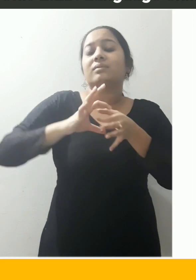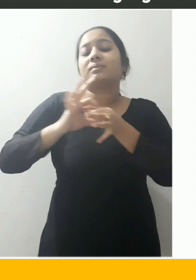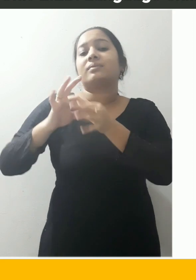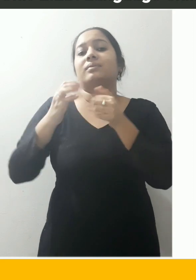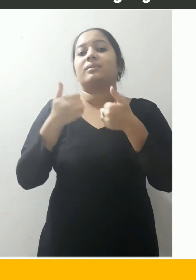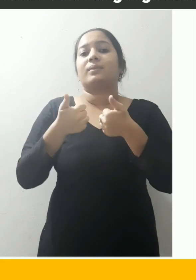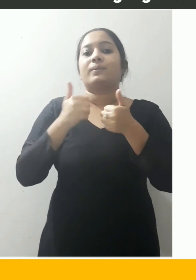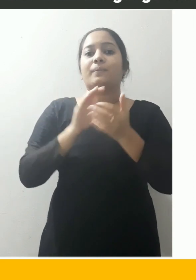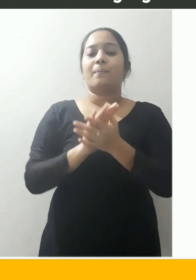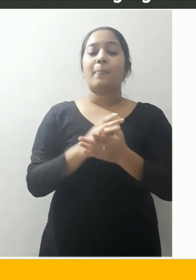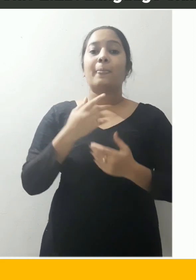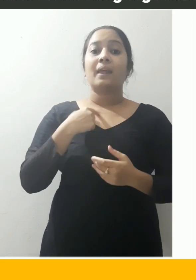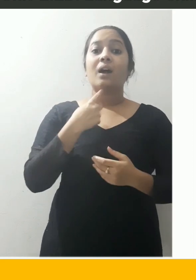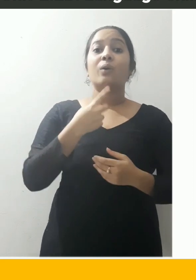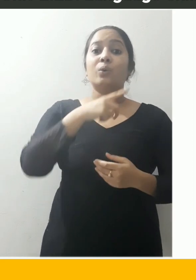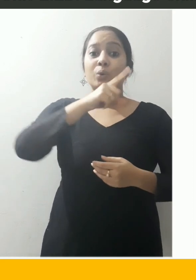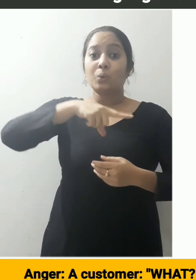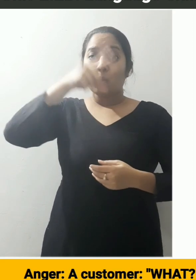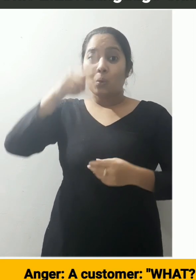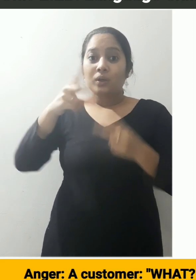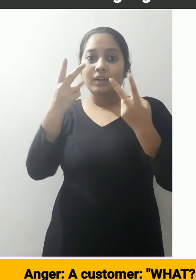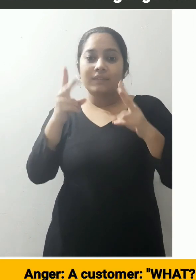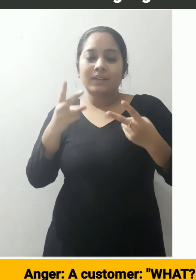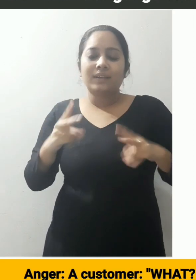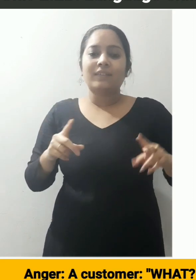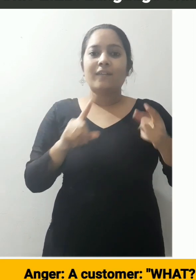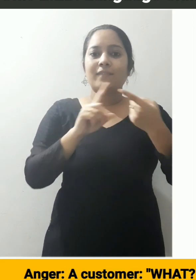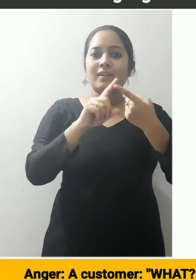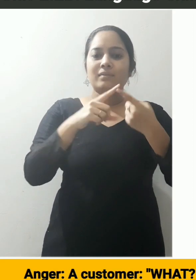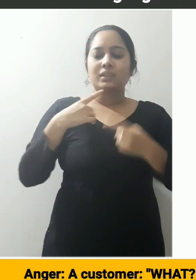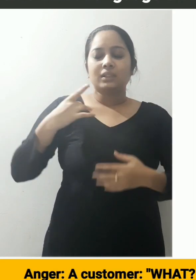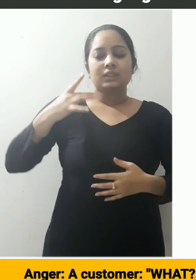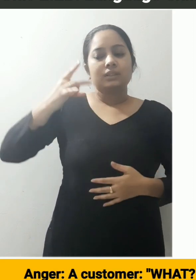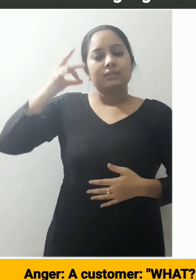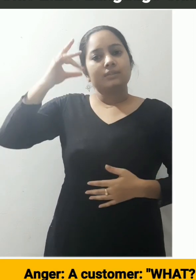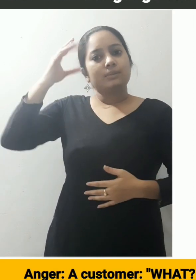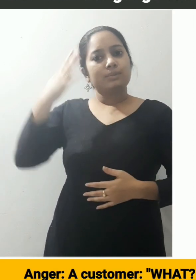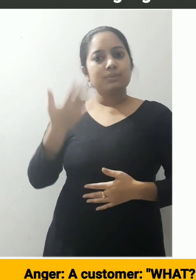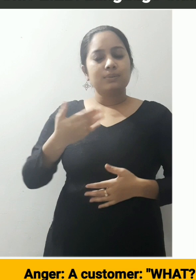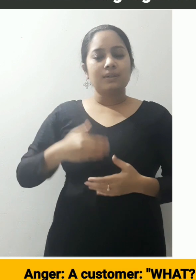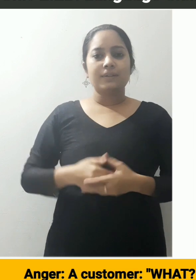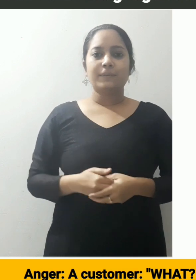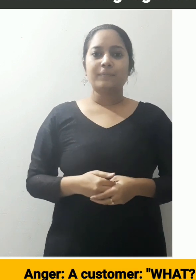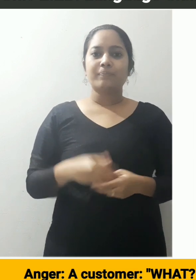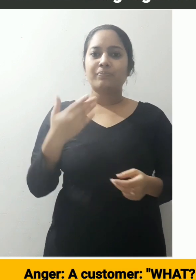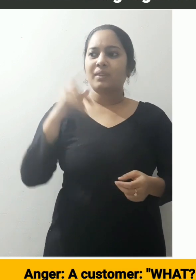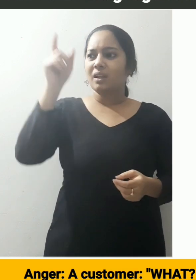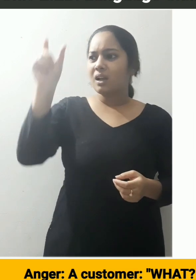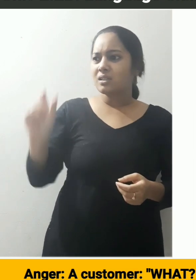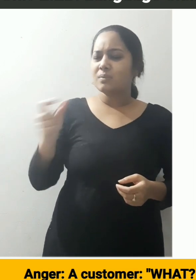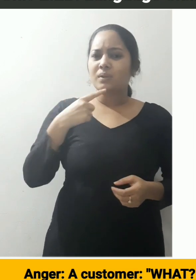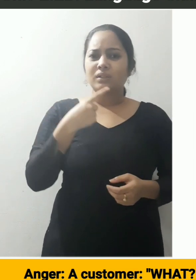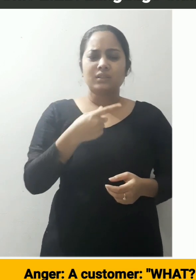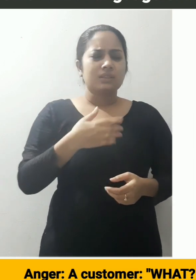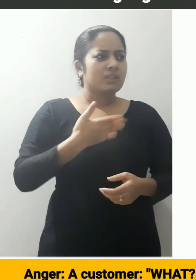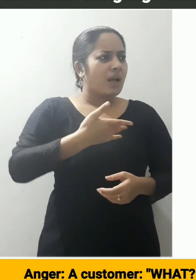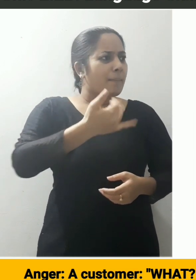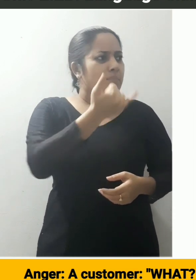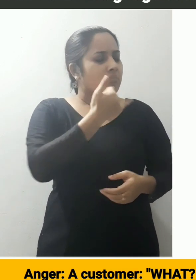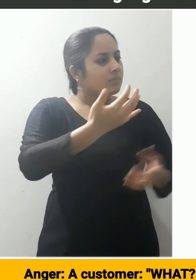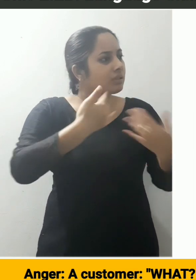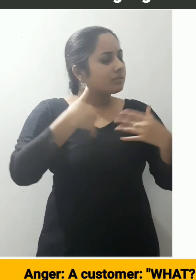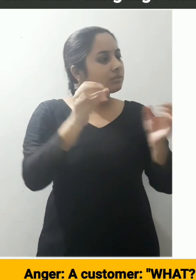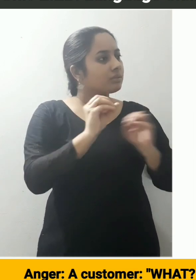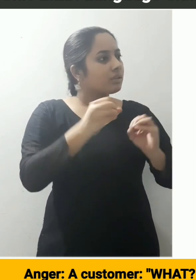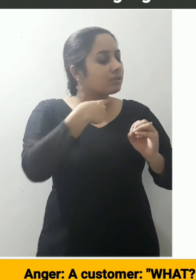Different tones of voice. Anger. A customer. What? It's not my